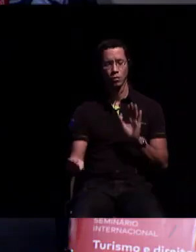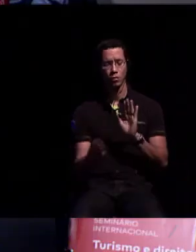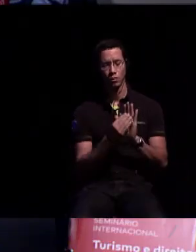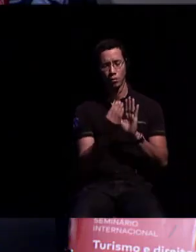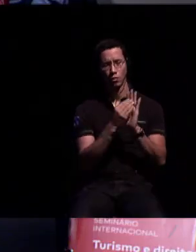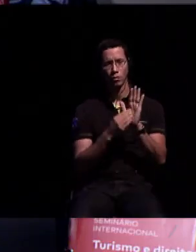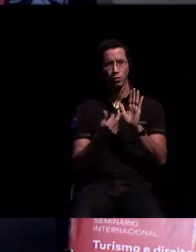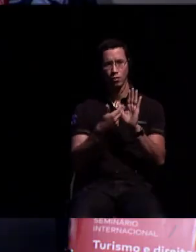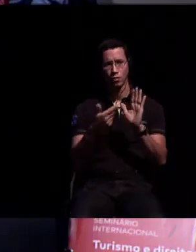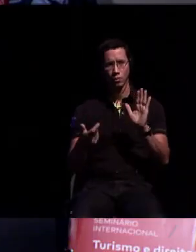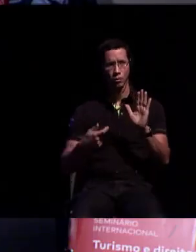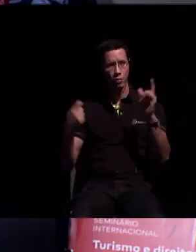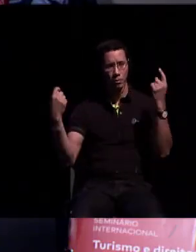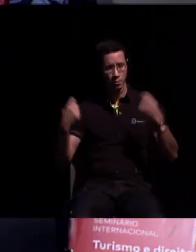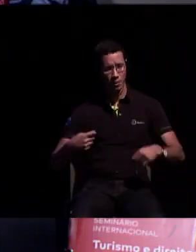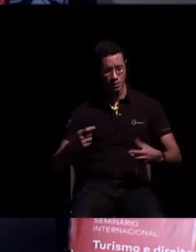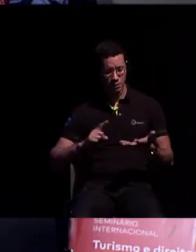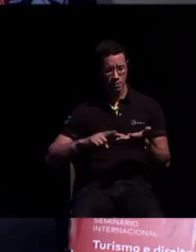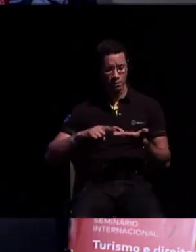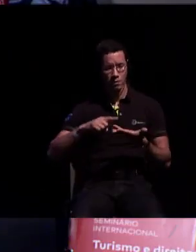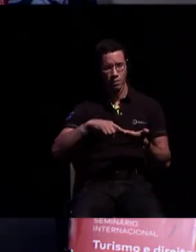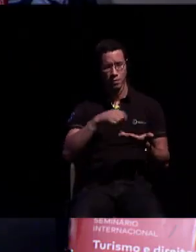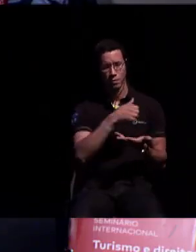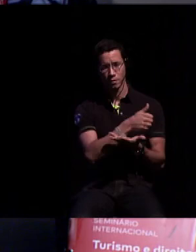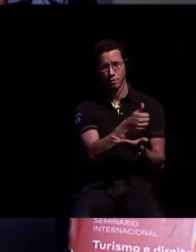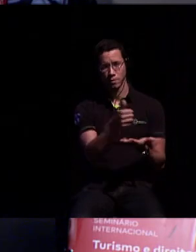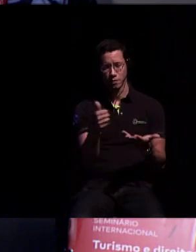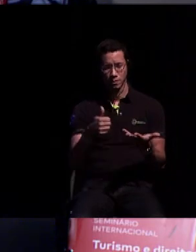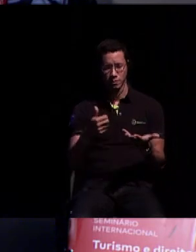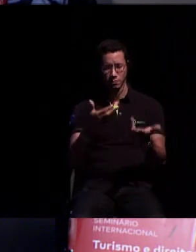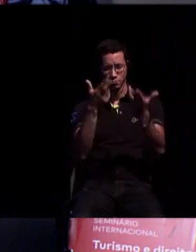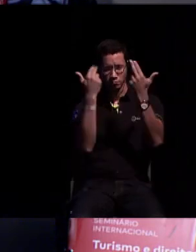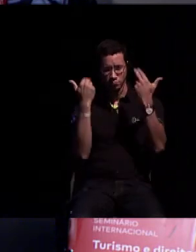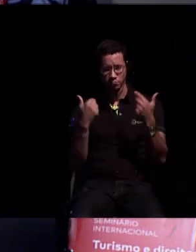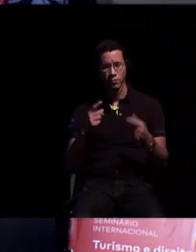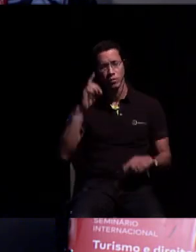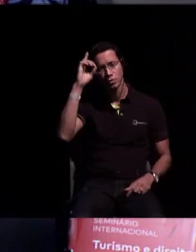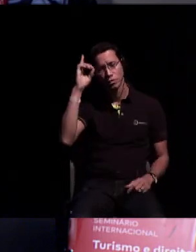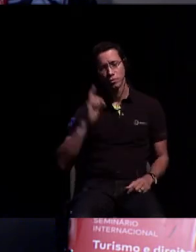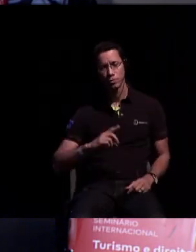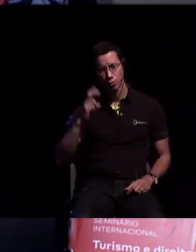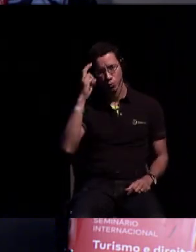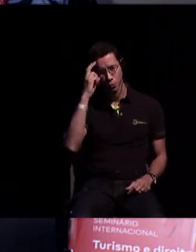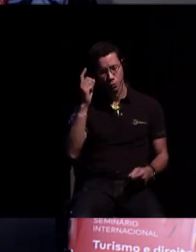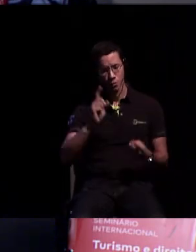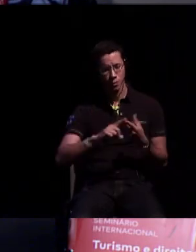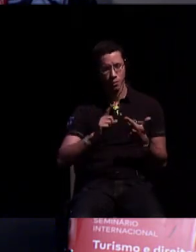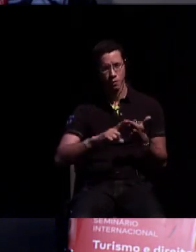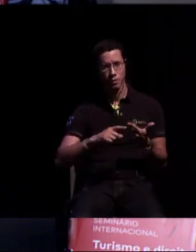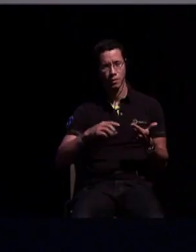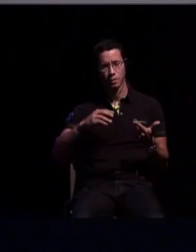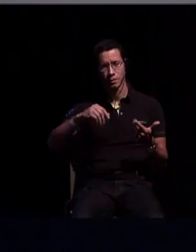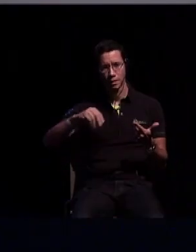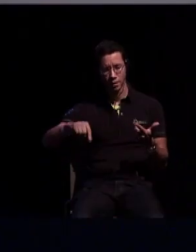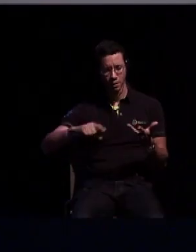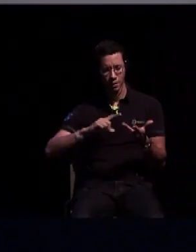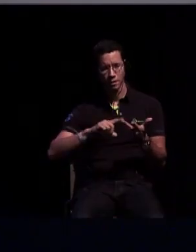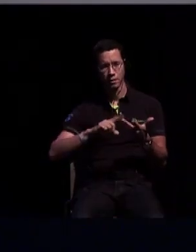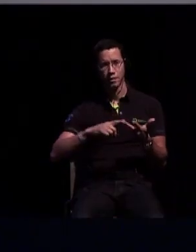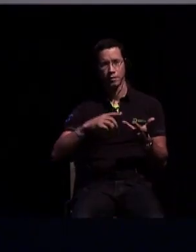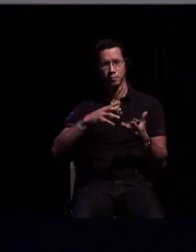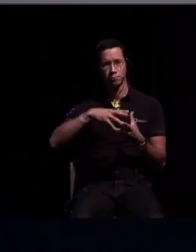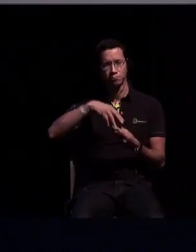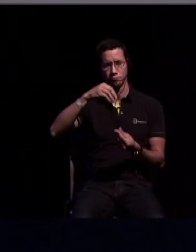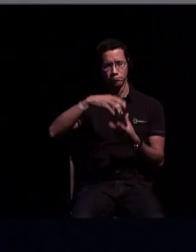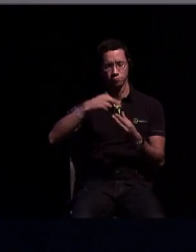positive futures. So it talks about the rights to culture, it talks about the rights to land, the rights to spirituality, all of the things